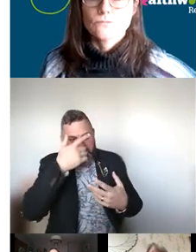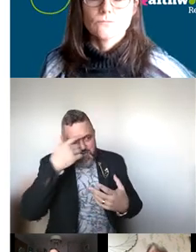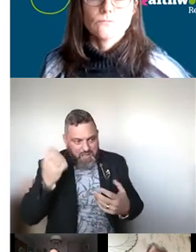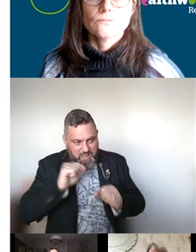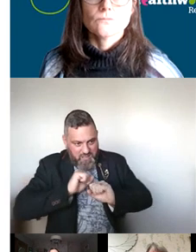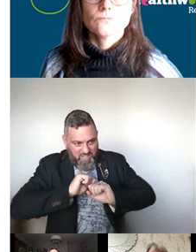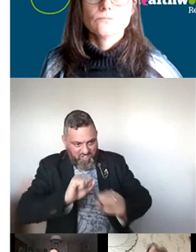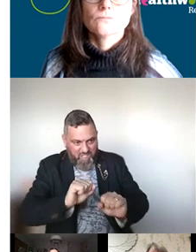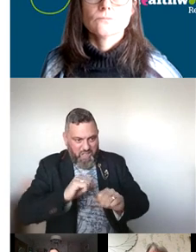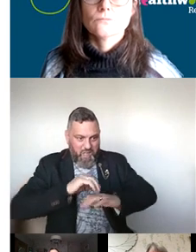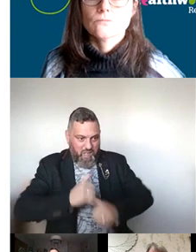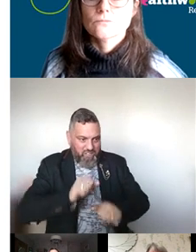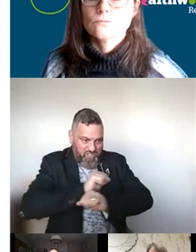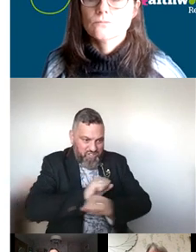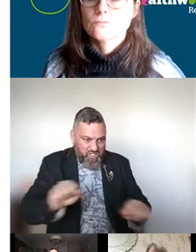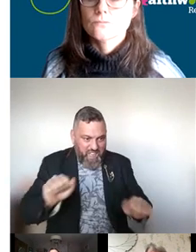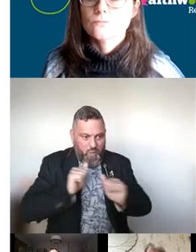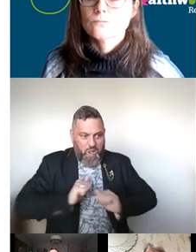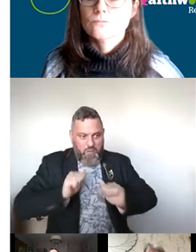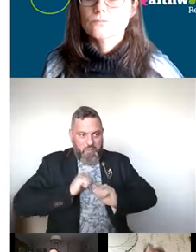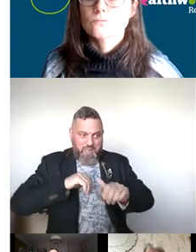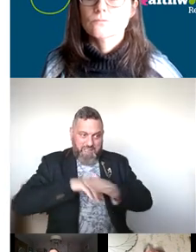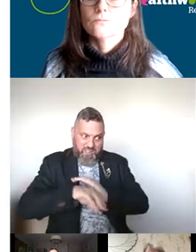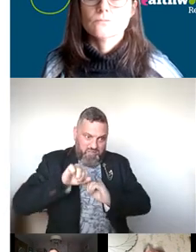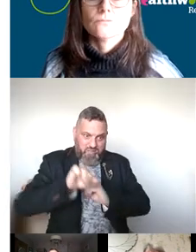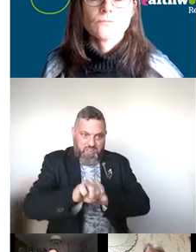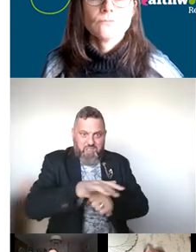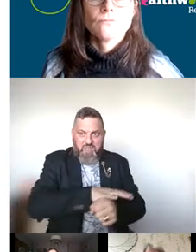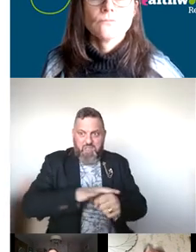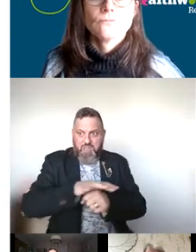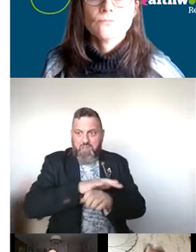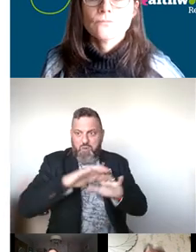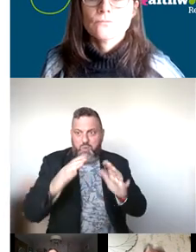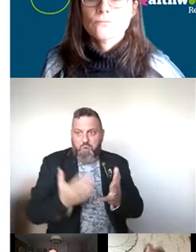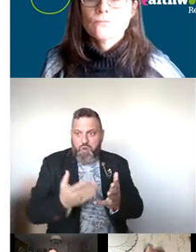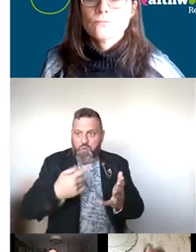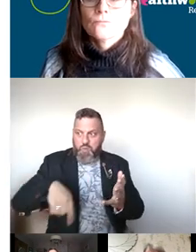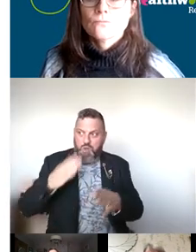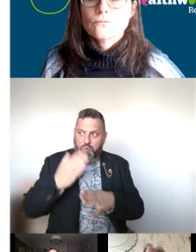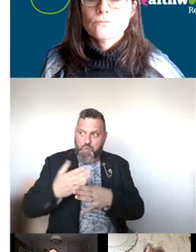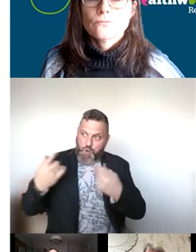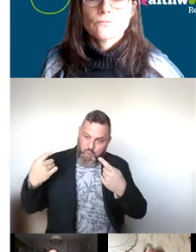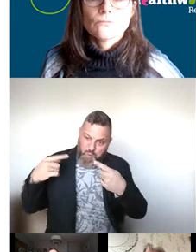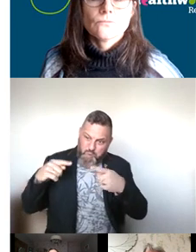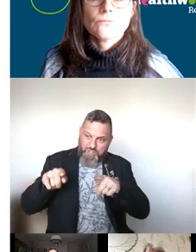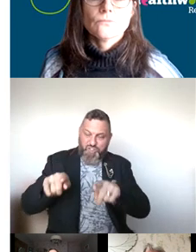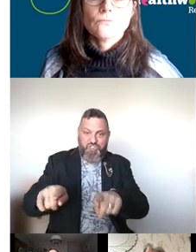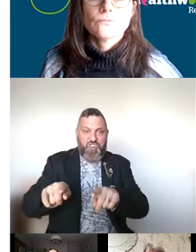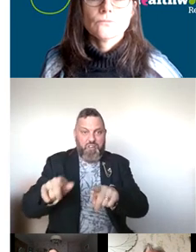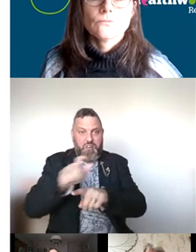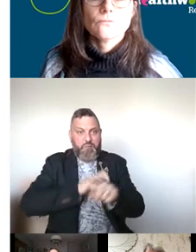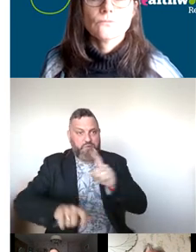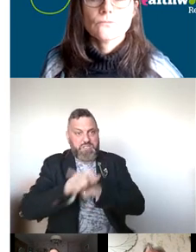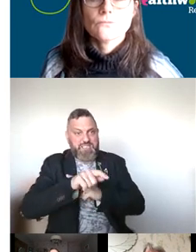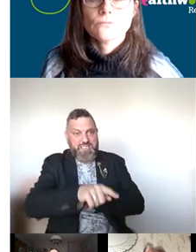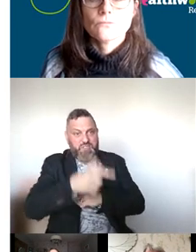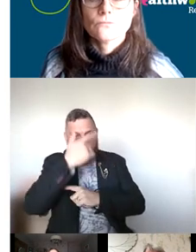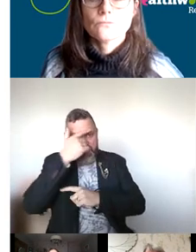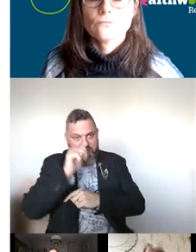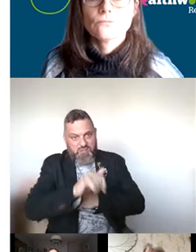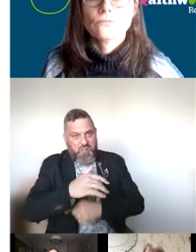their context. And for me, this is about how we can work alongside and with our communities to understand the lives people are